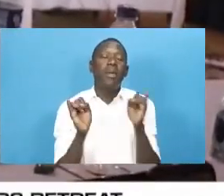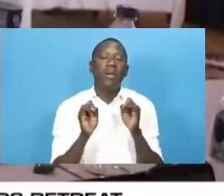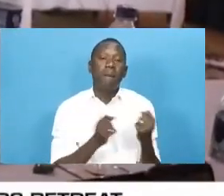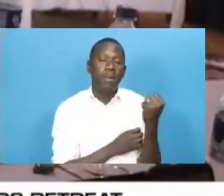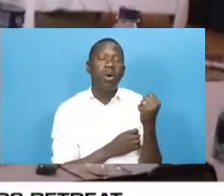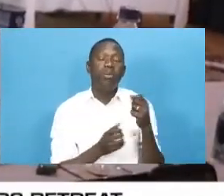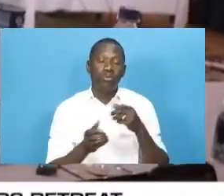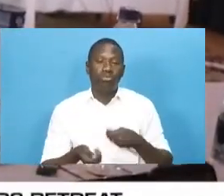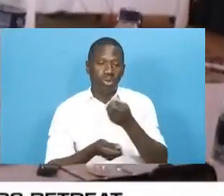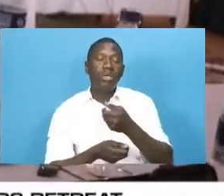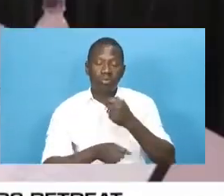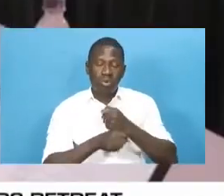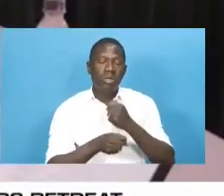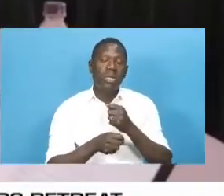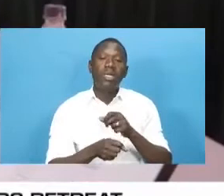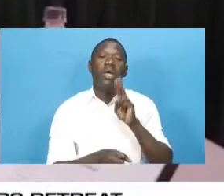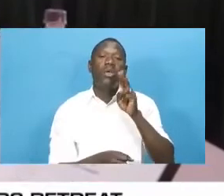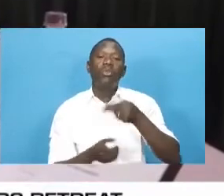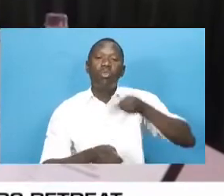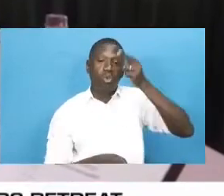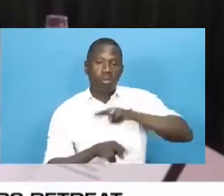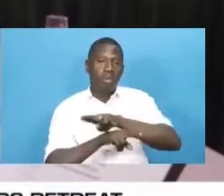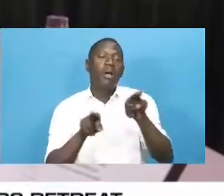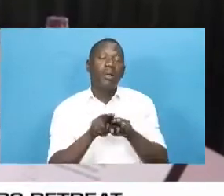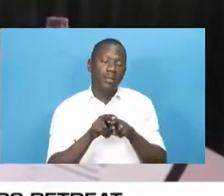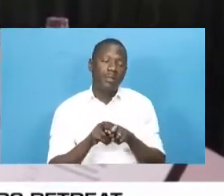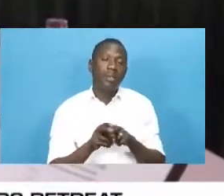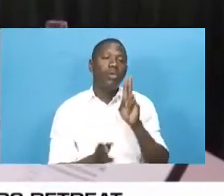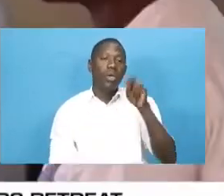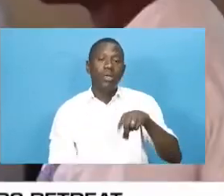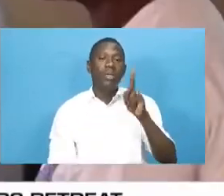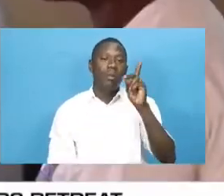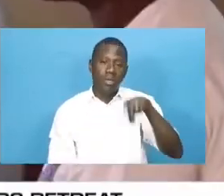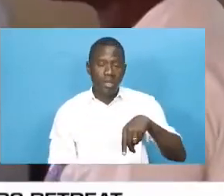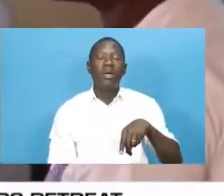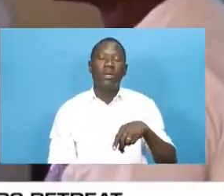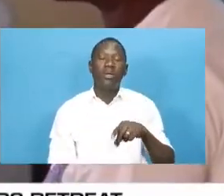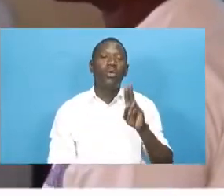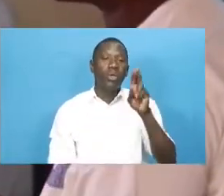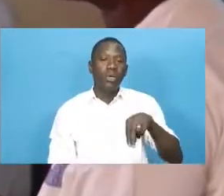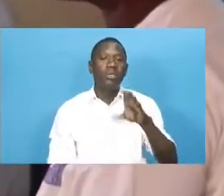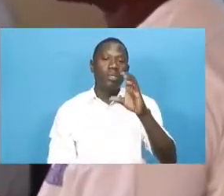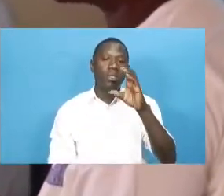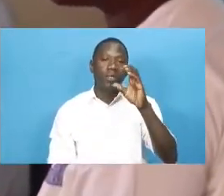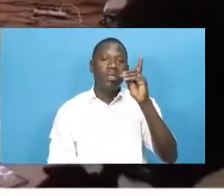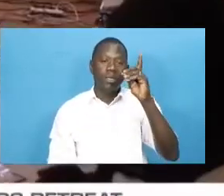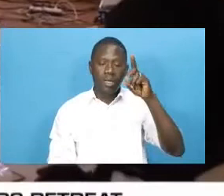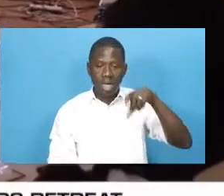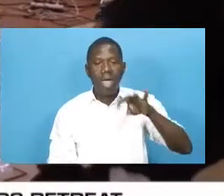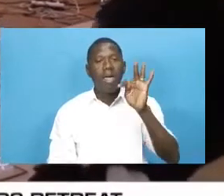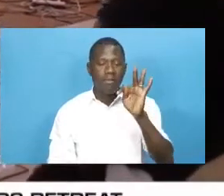and the Upper River region's electricity grids. UNDP and UNCDF are the national support organization to the